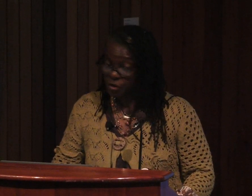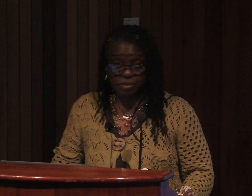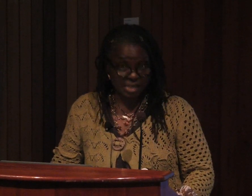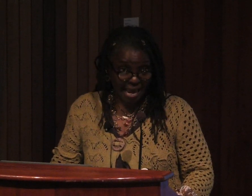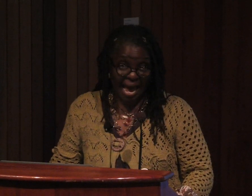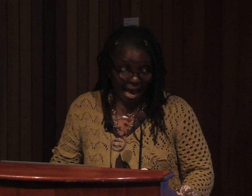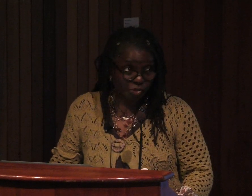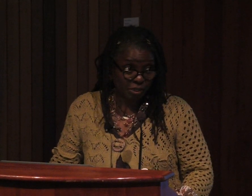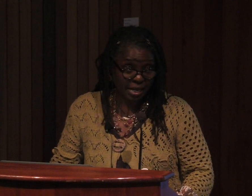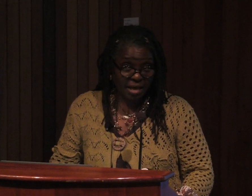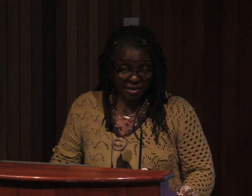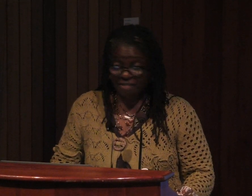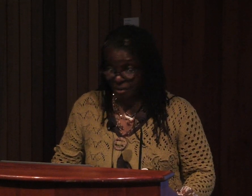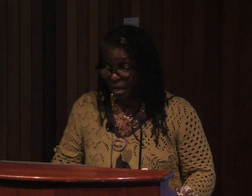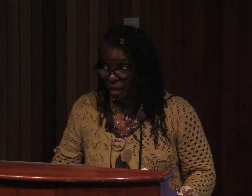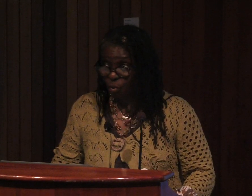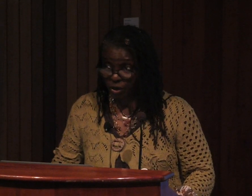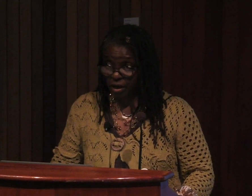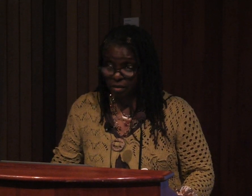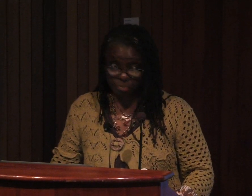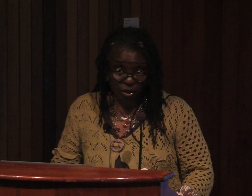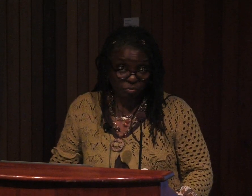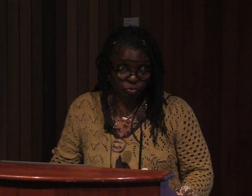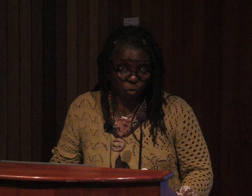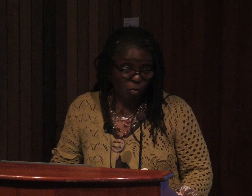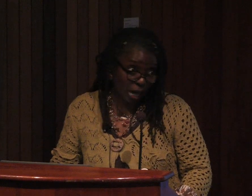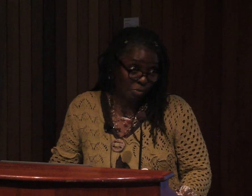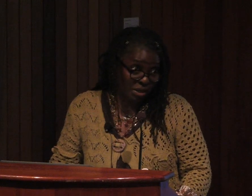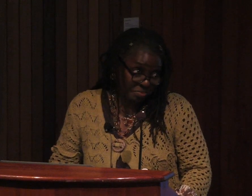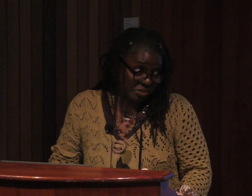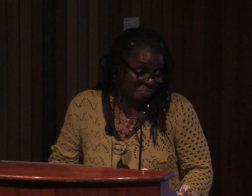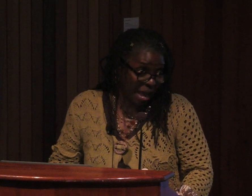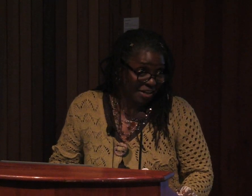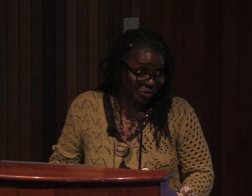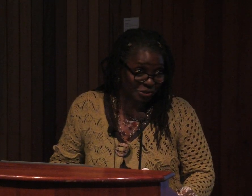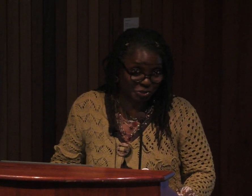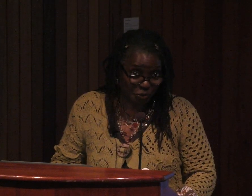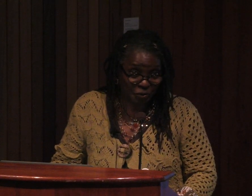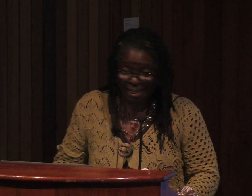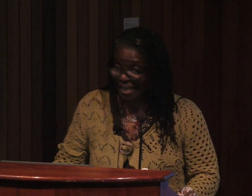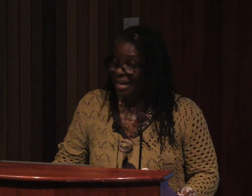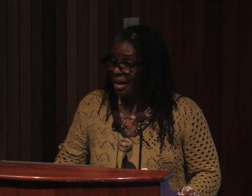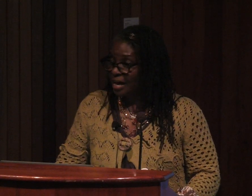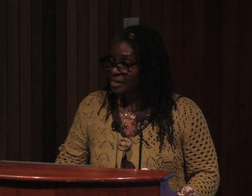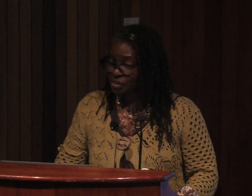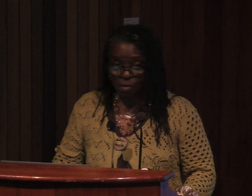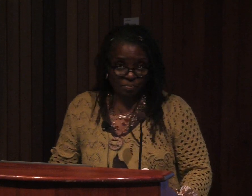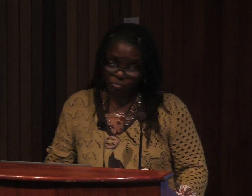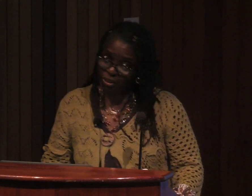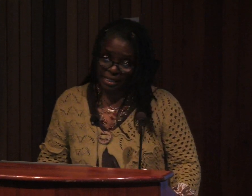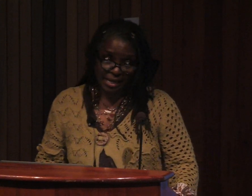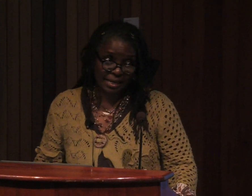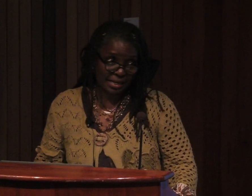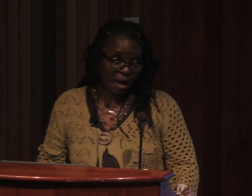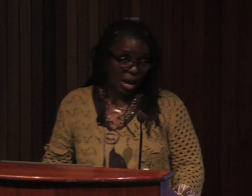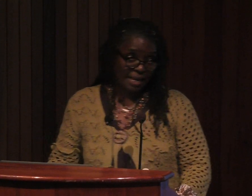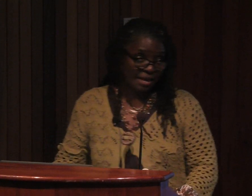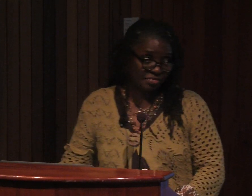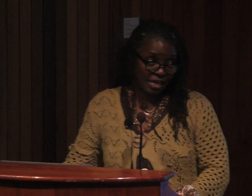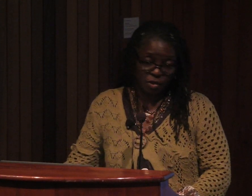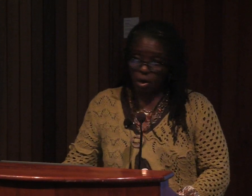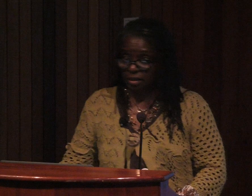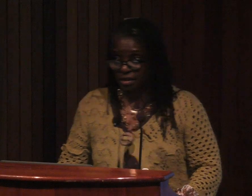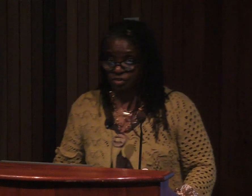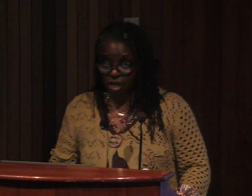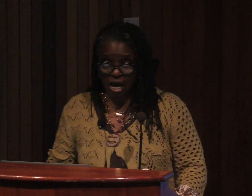is the first day actually that I feel like I'm working on the book, doing what I got the sabbatical to do. So I'm really, again, I